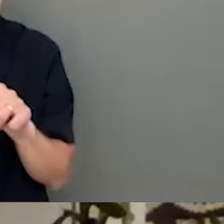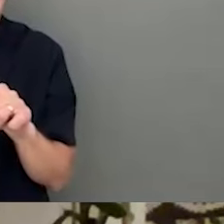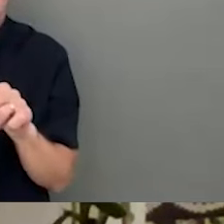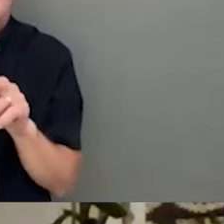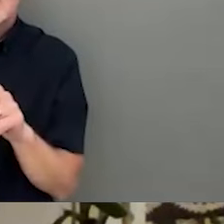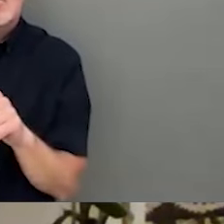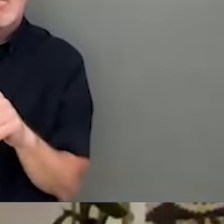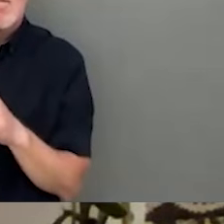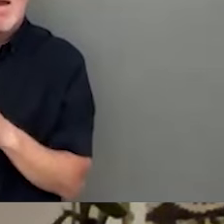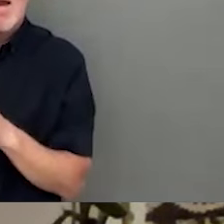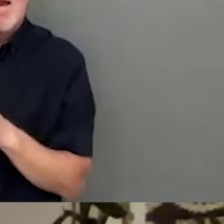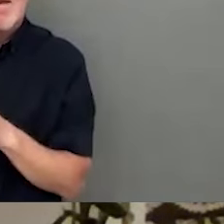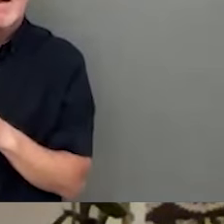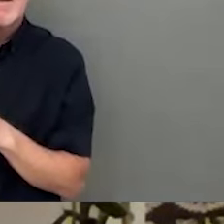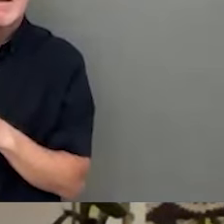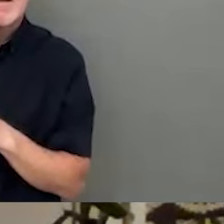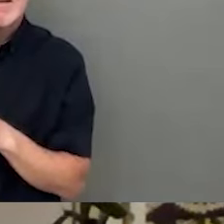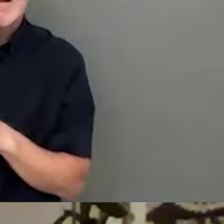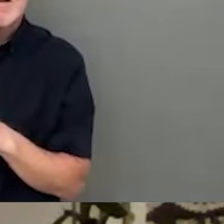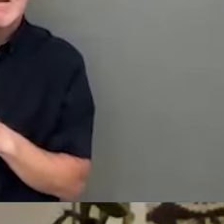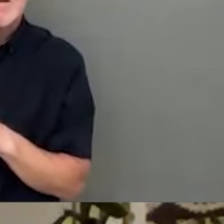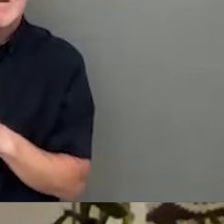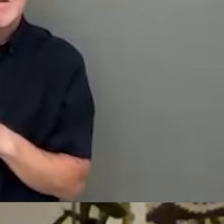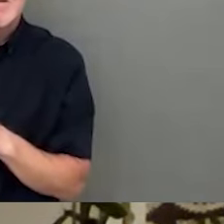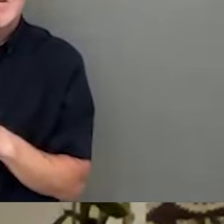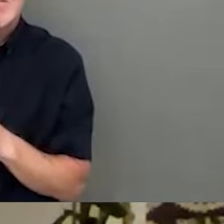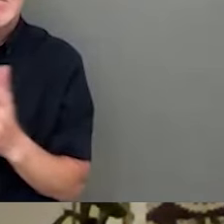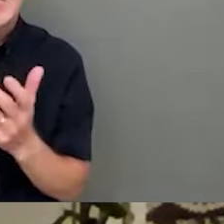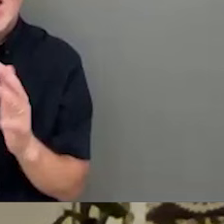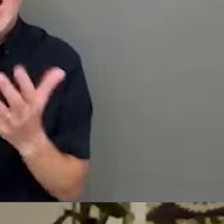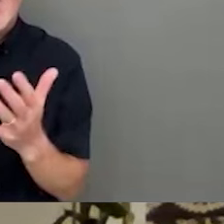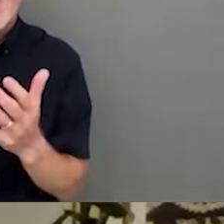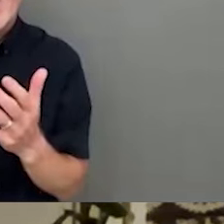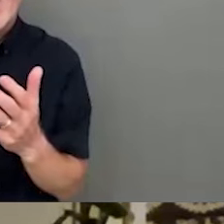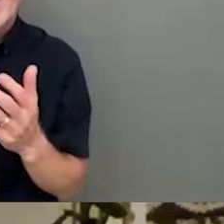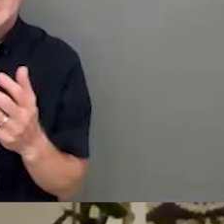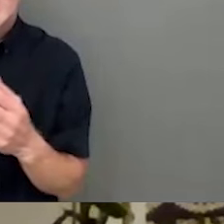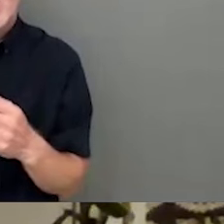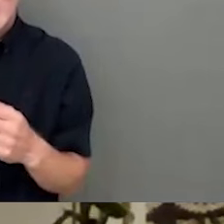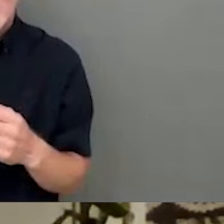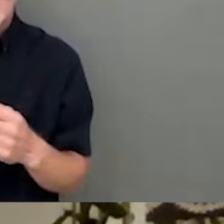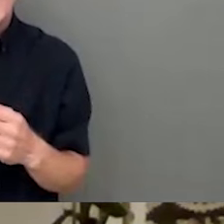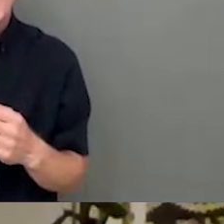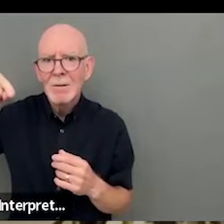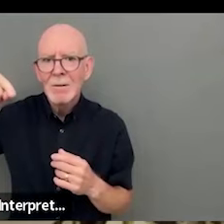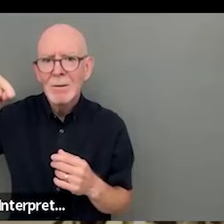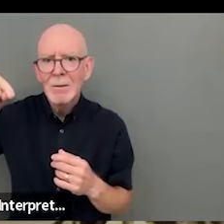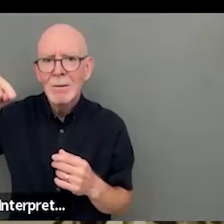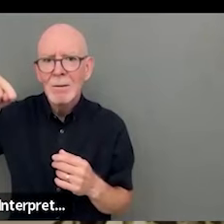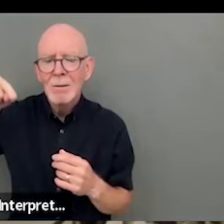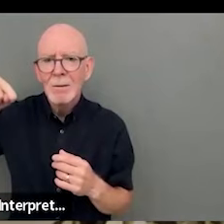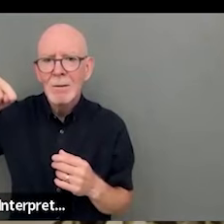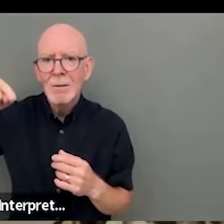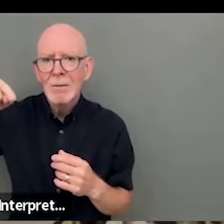about what would you recommend that governments should really be sort of earmarking as a minimum for disability inclusion